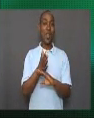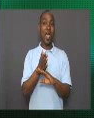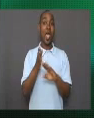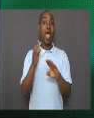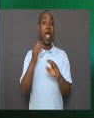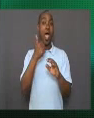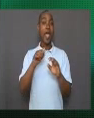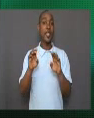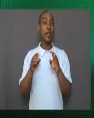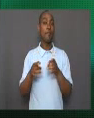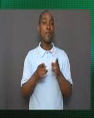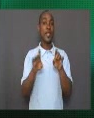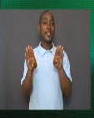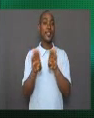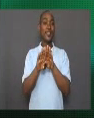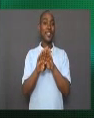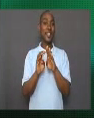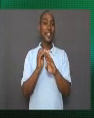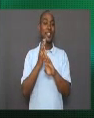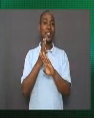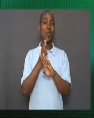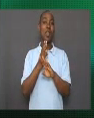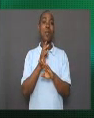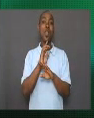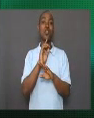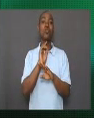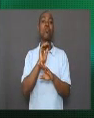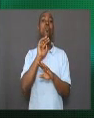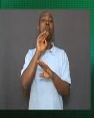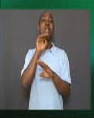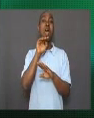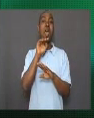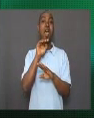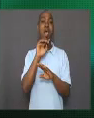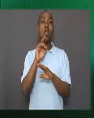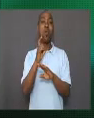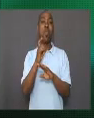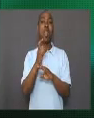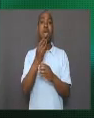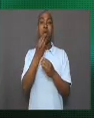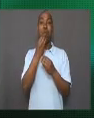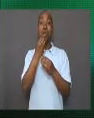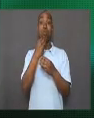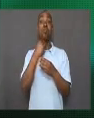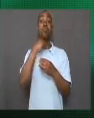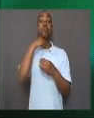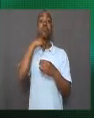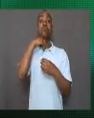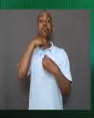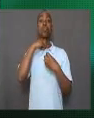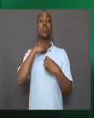airway, flicks the tongue upward, and sends the bolus into